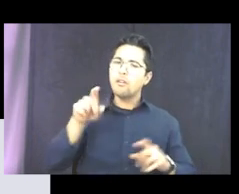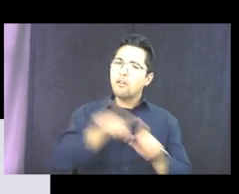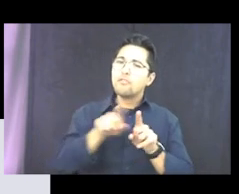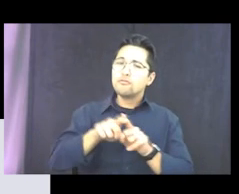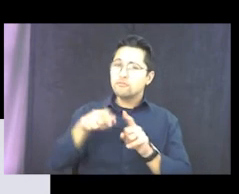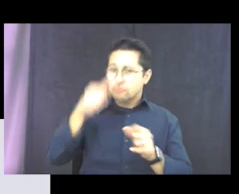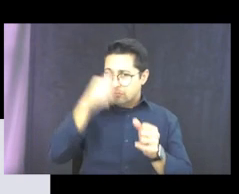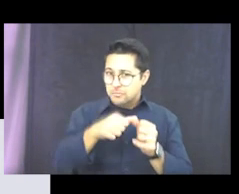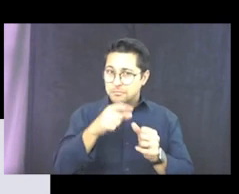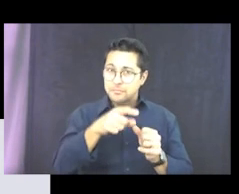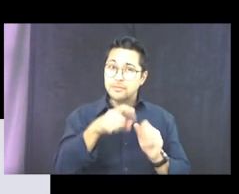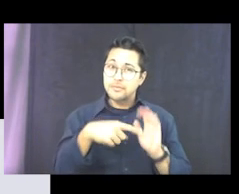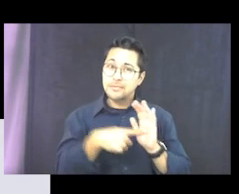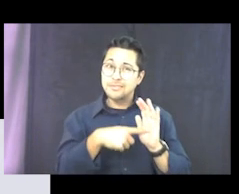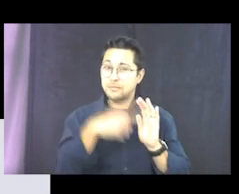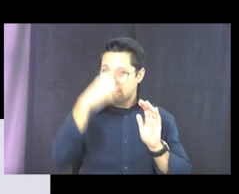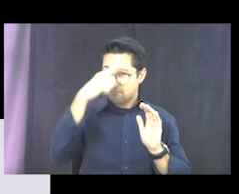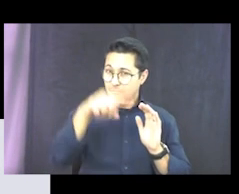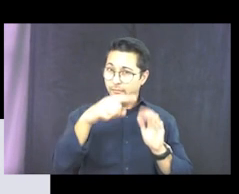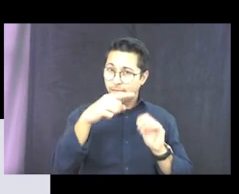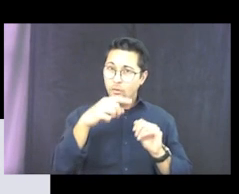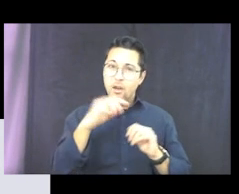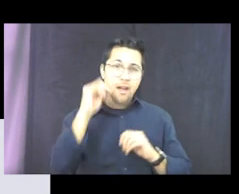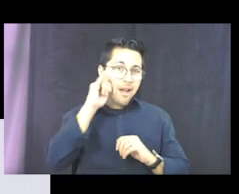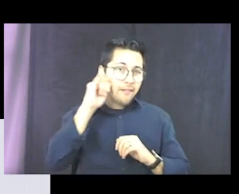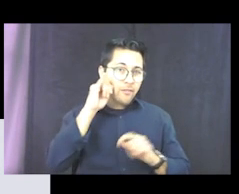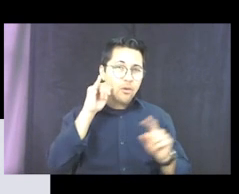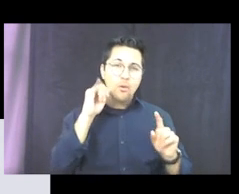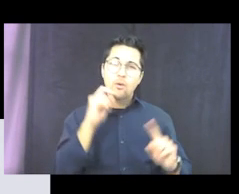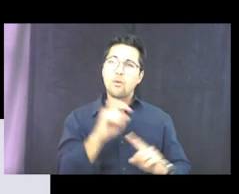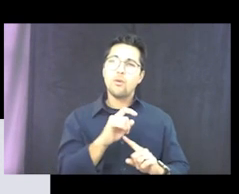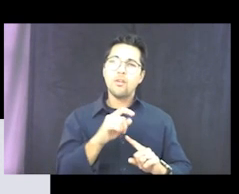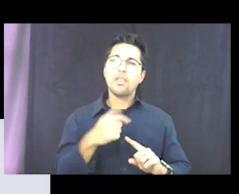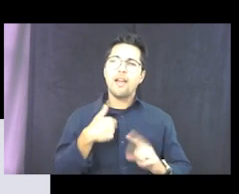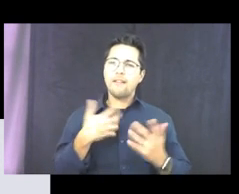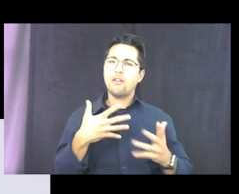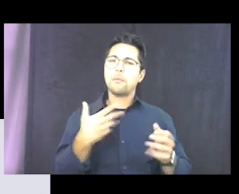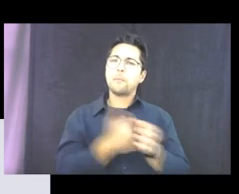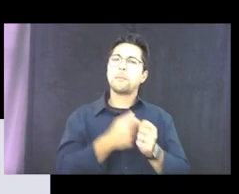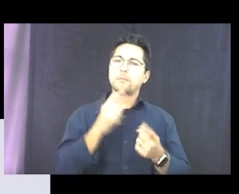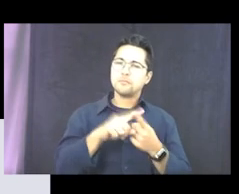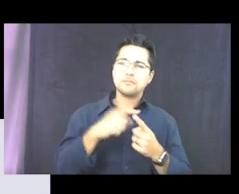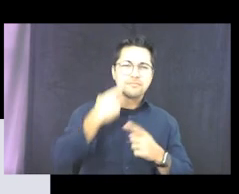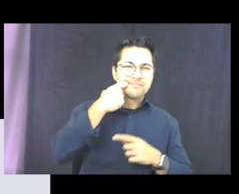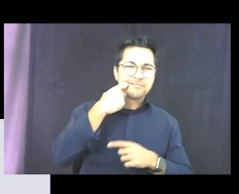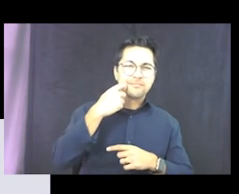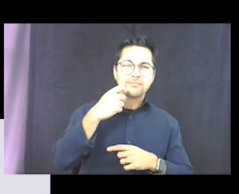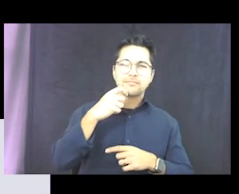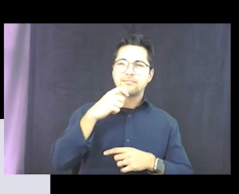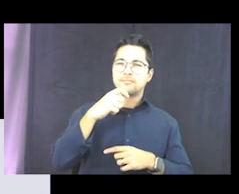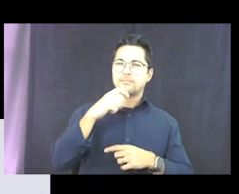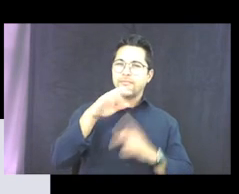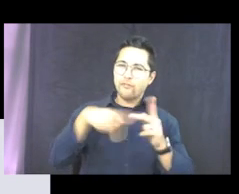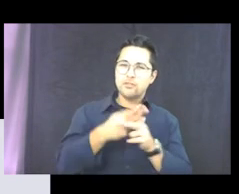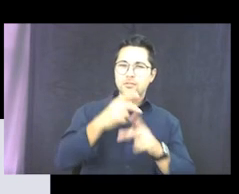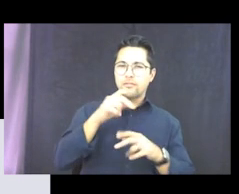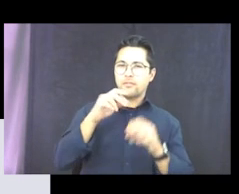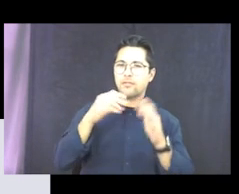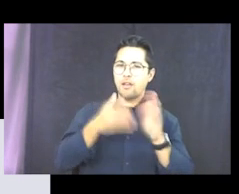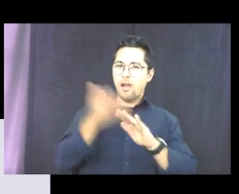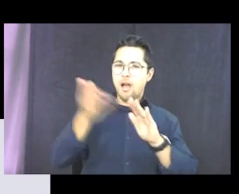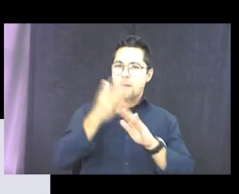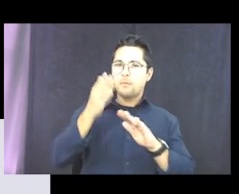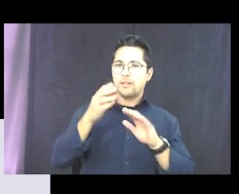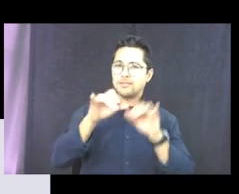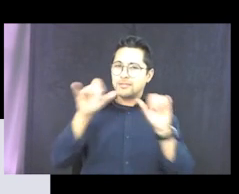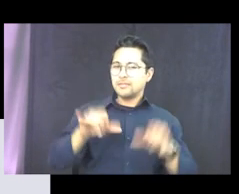this is an example is meant for iPhones that have been upgraded to the latest version of their operating system or iOS